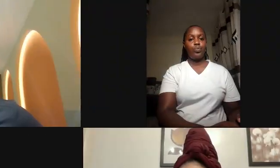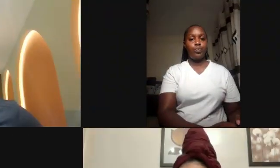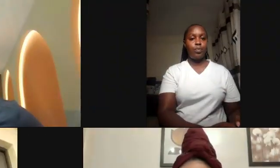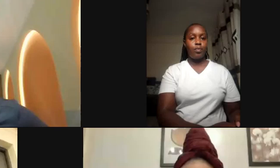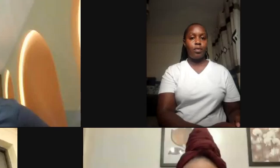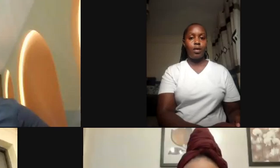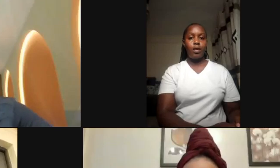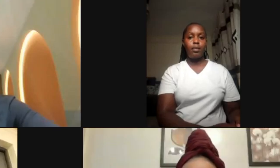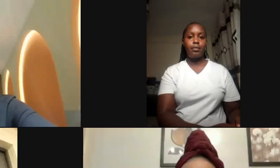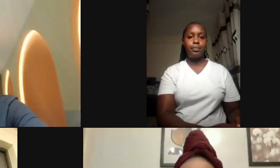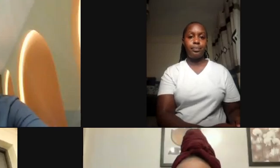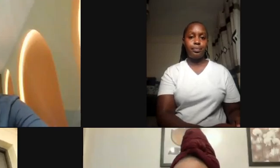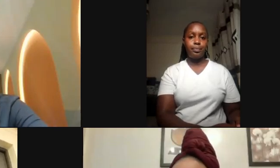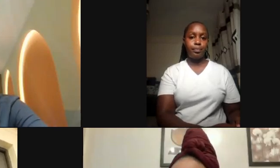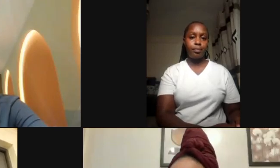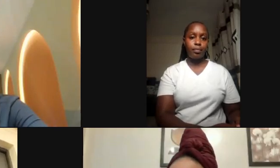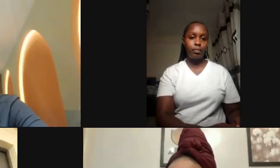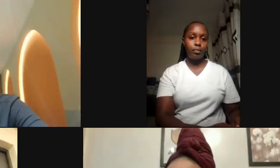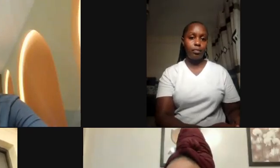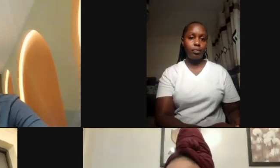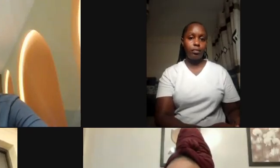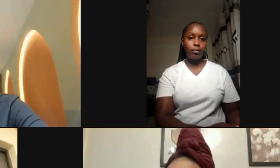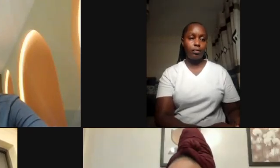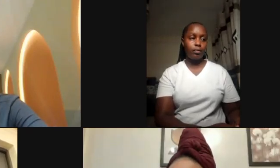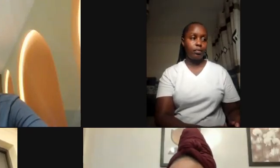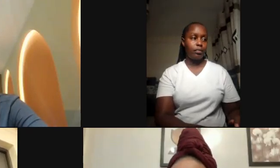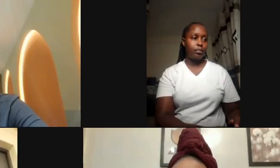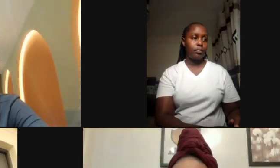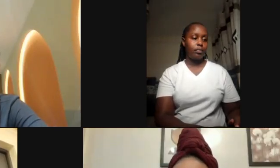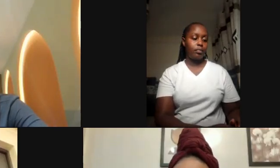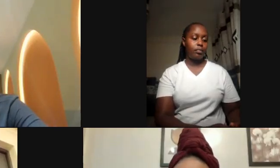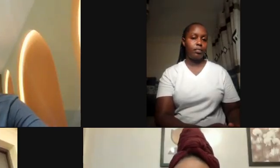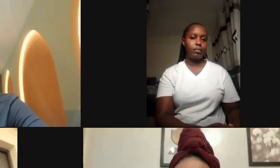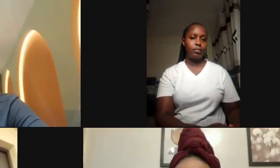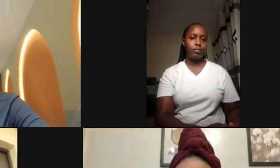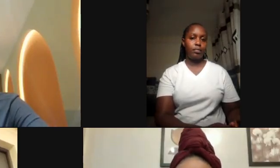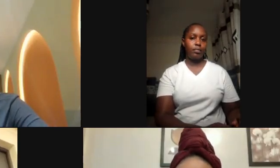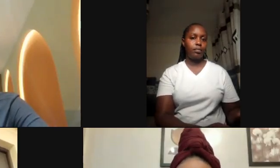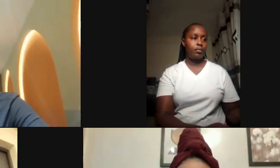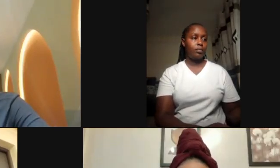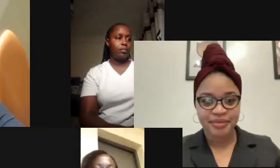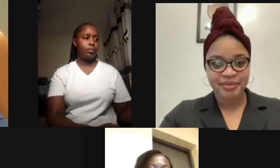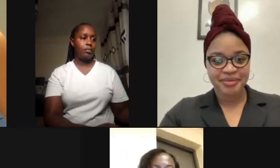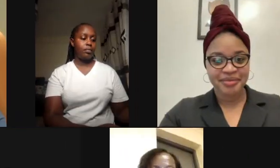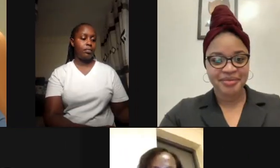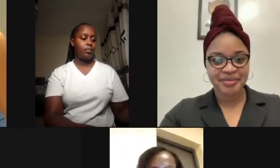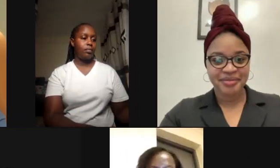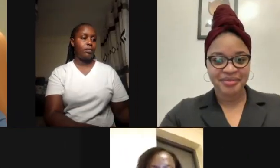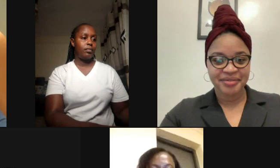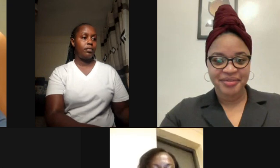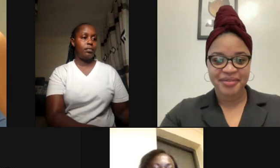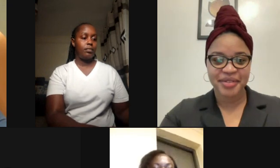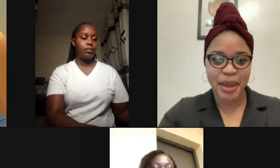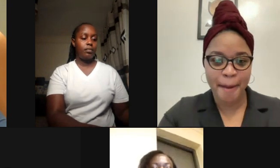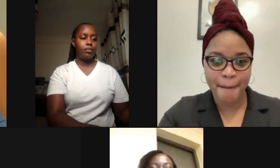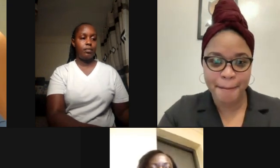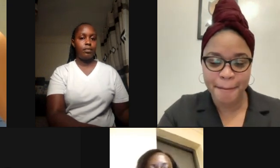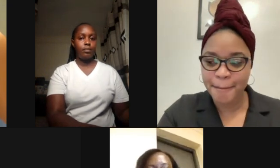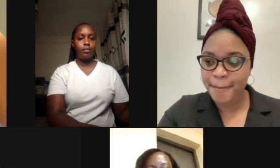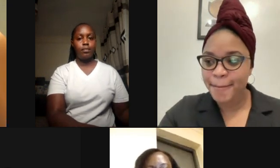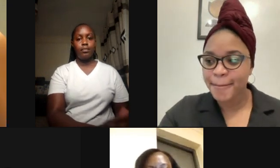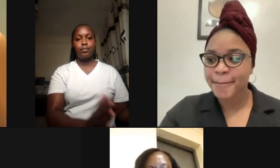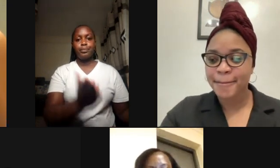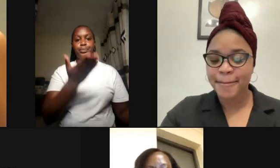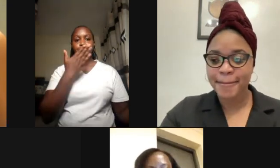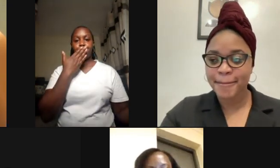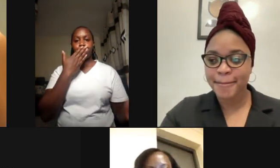A good question. Even Beautiful. challenging me. It's challenging me. Thank you so much, Madam